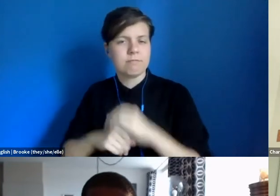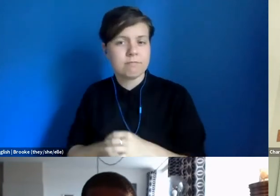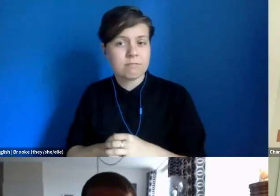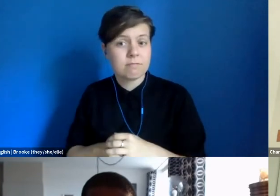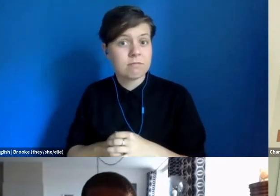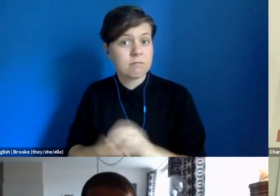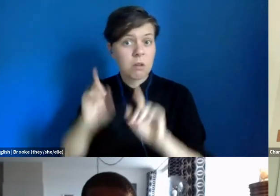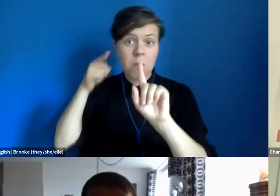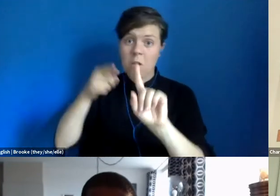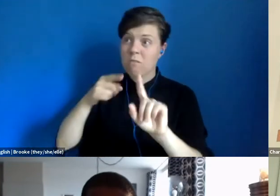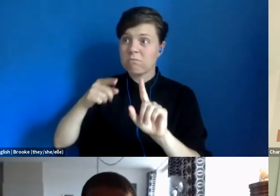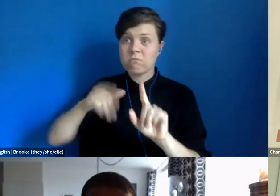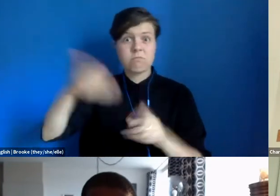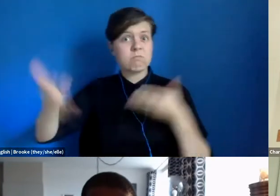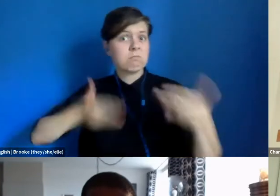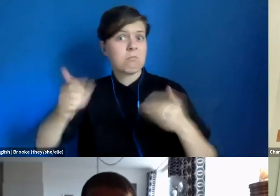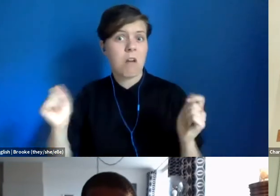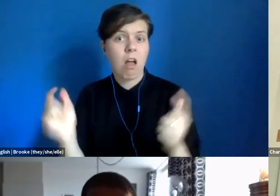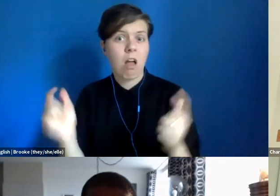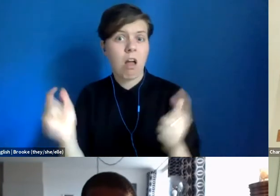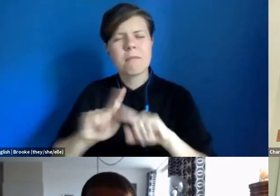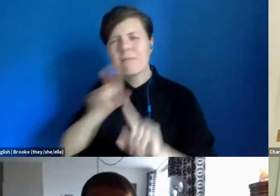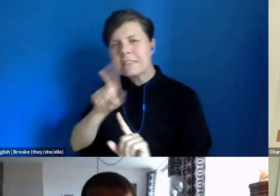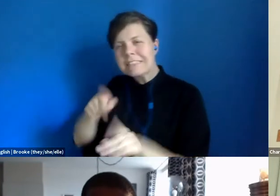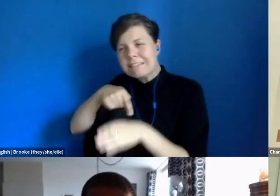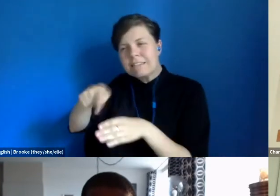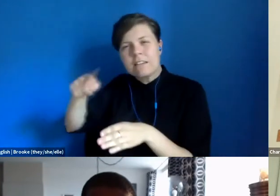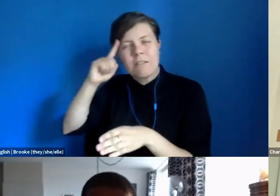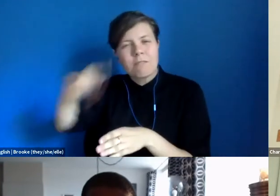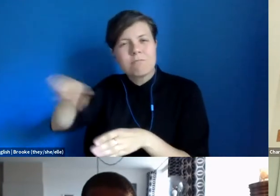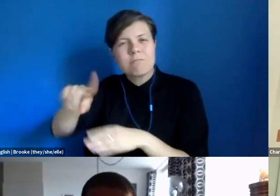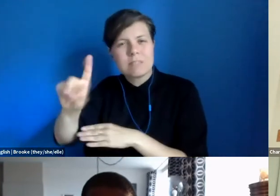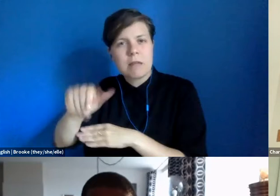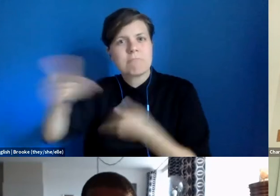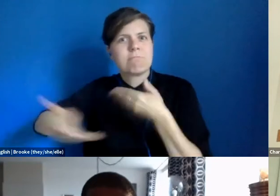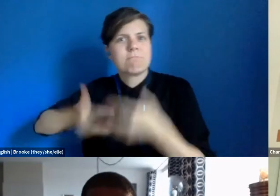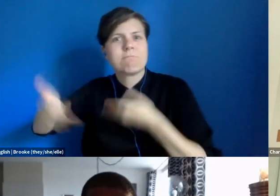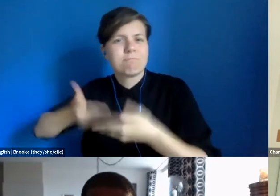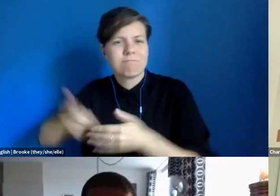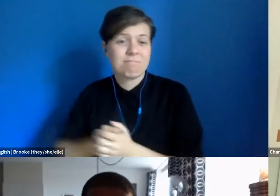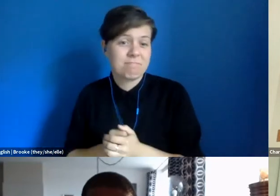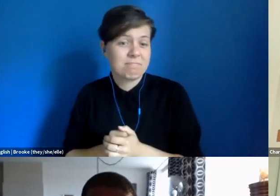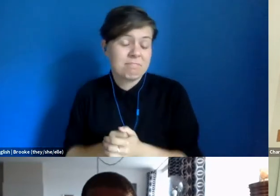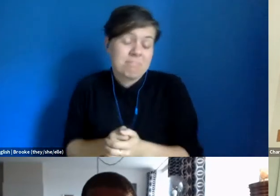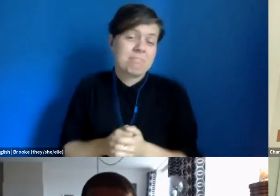we're trying to make more accessible music events, basically. Yeah.